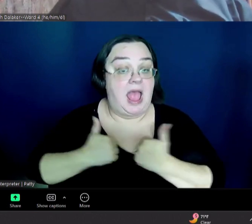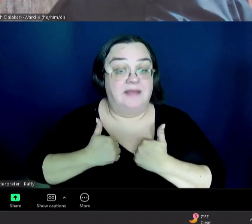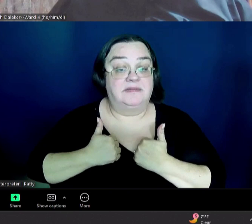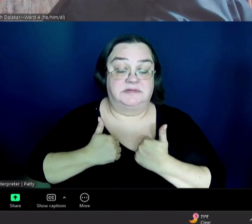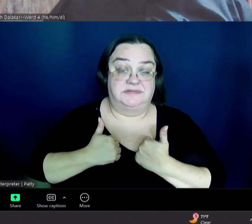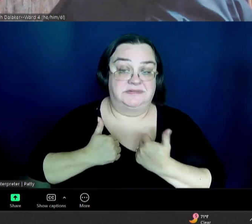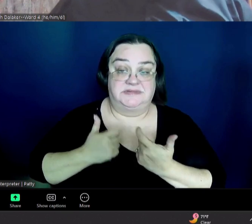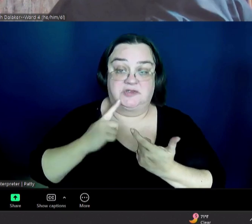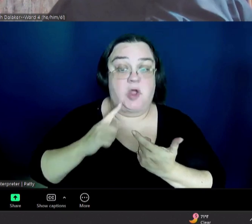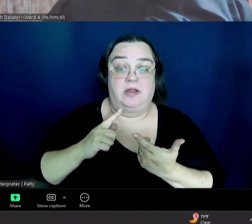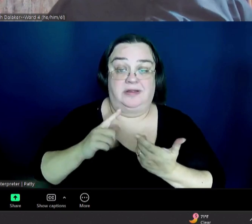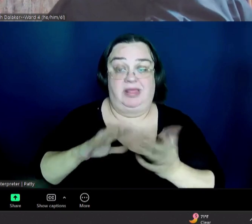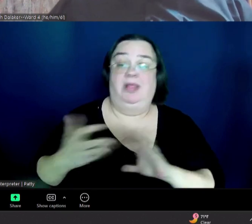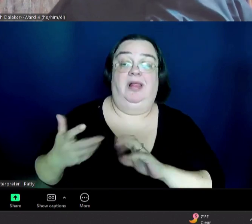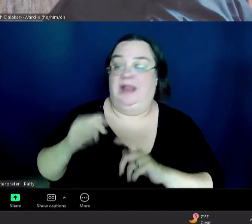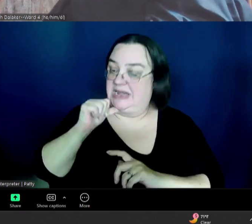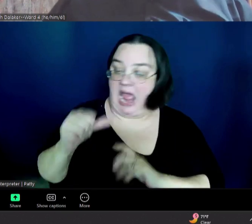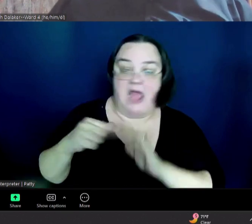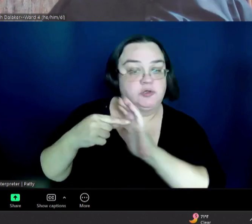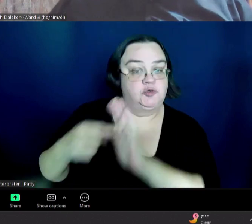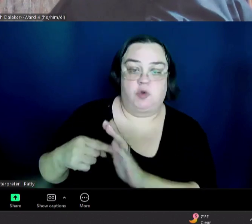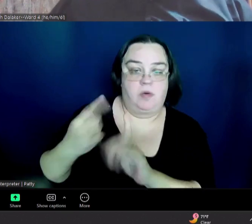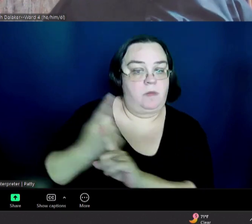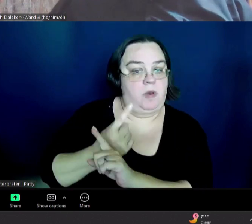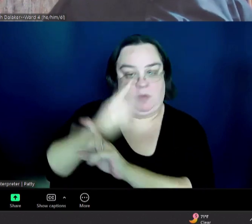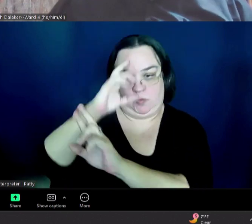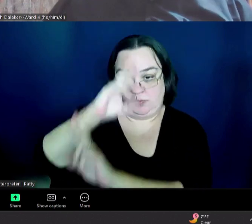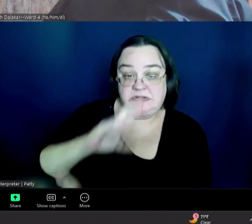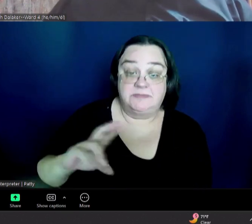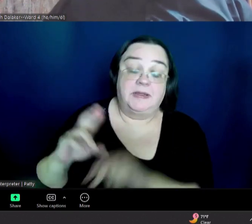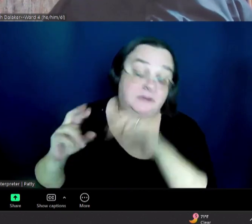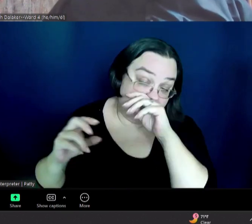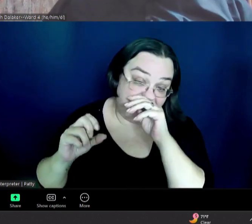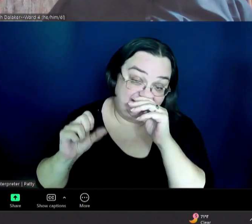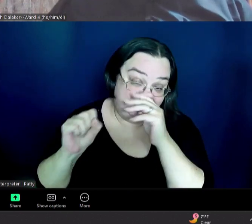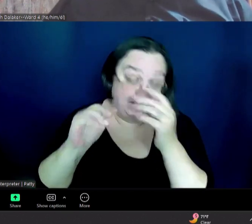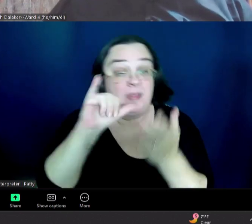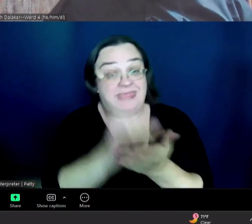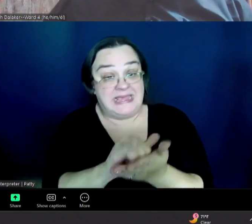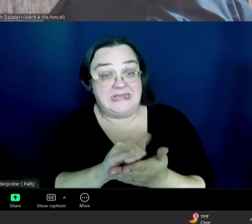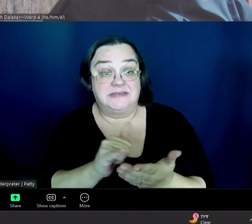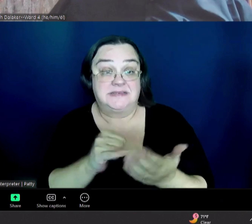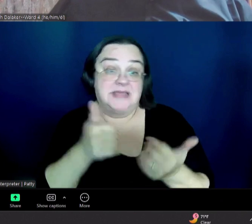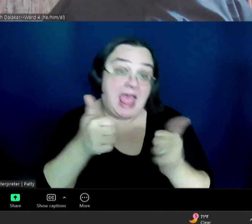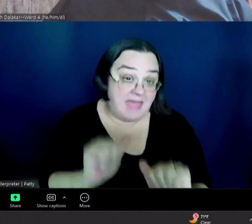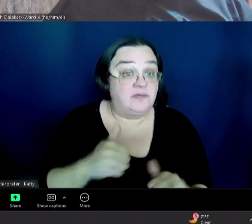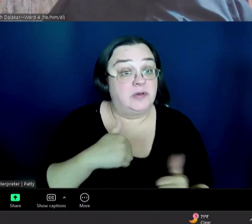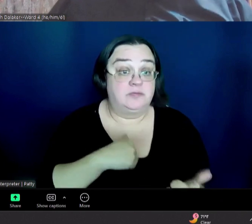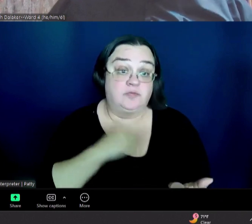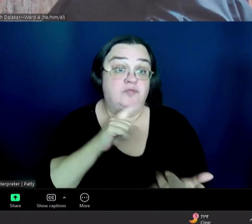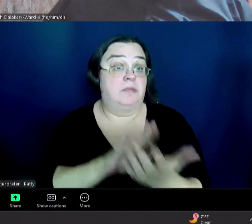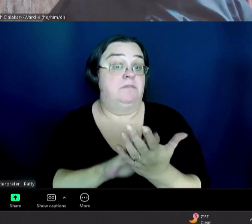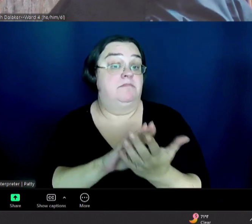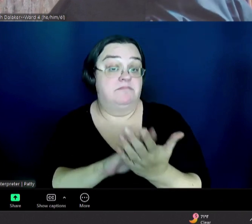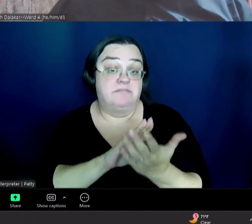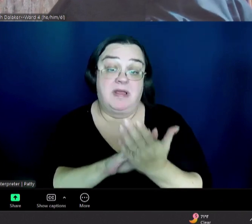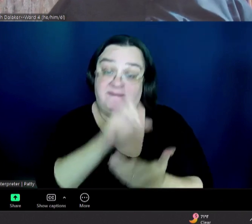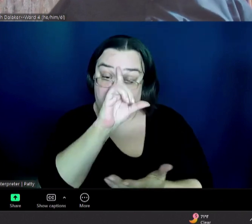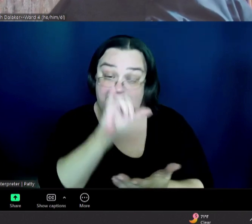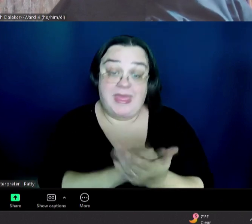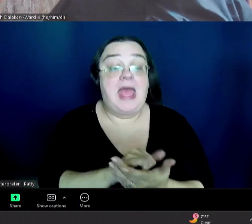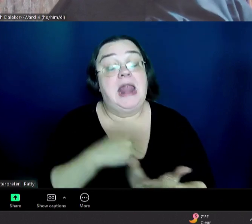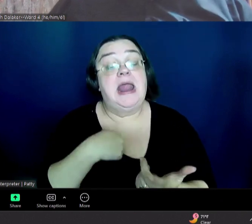disrespected. So I applaud this effort, and I think that there are opportunities,